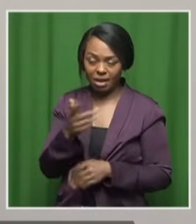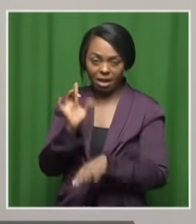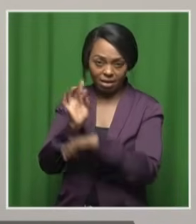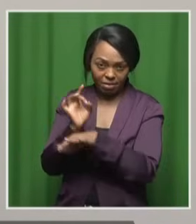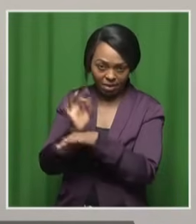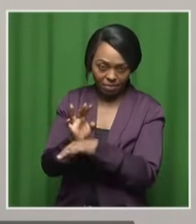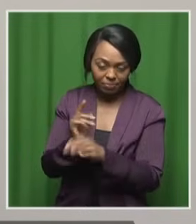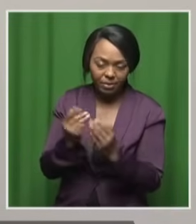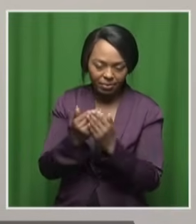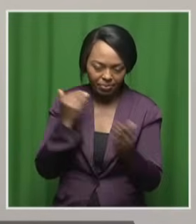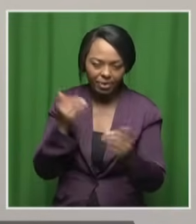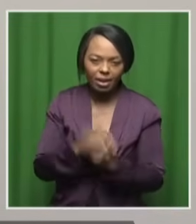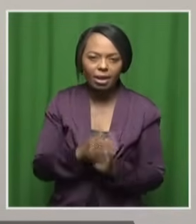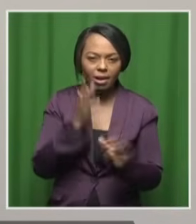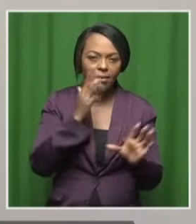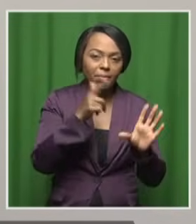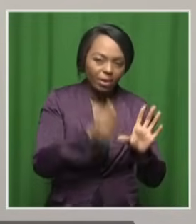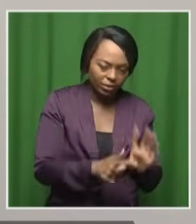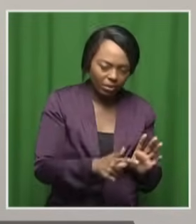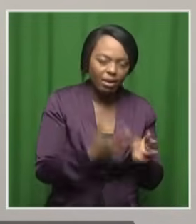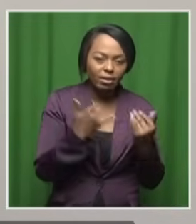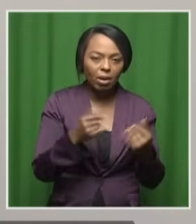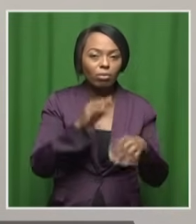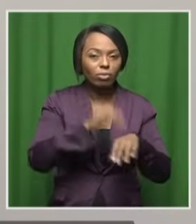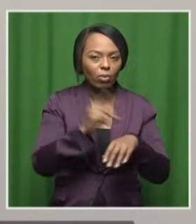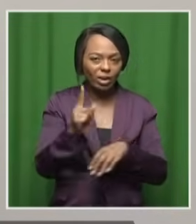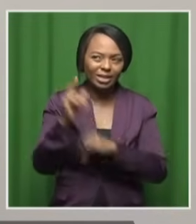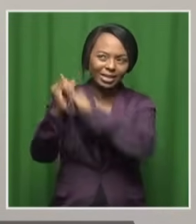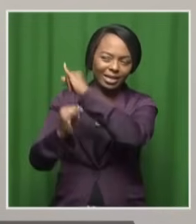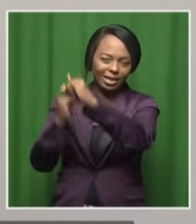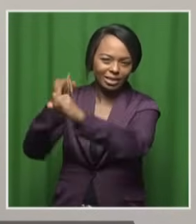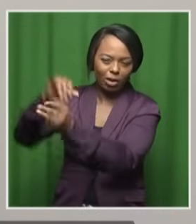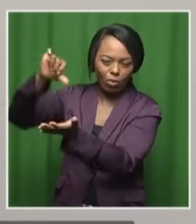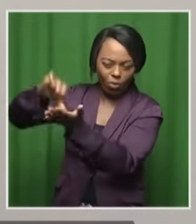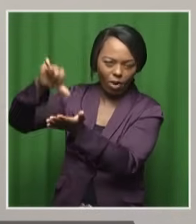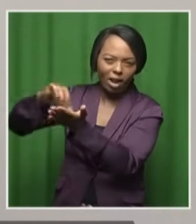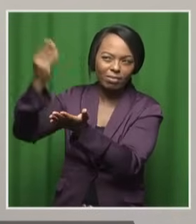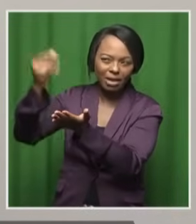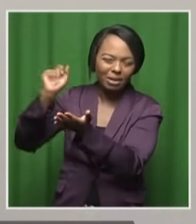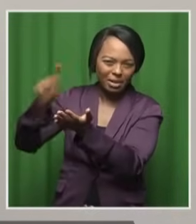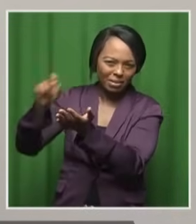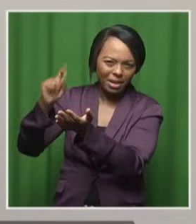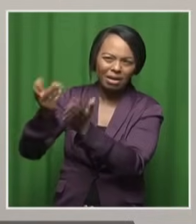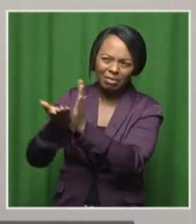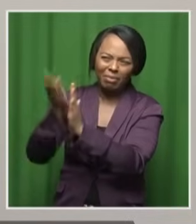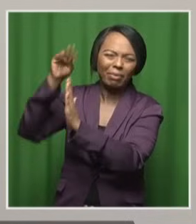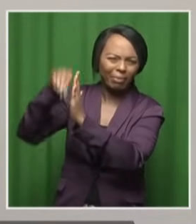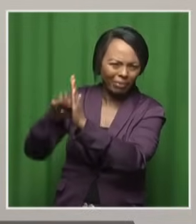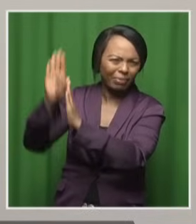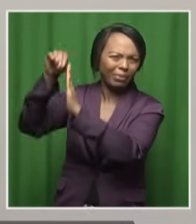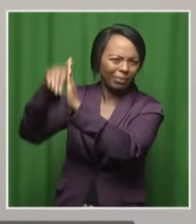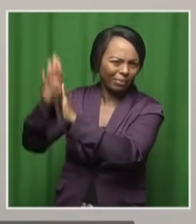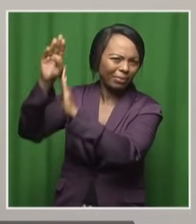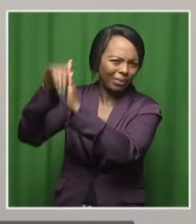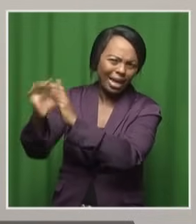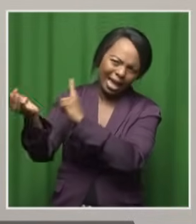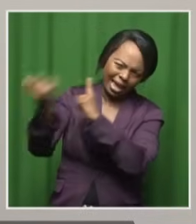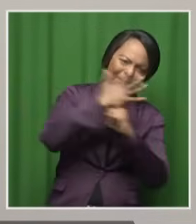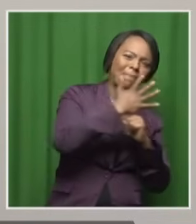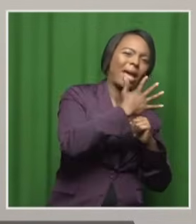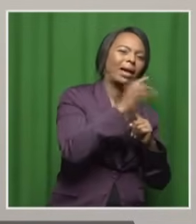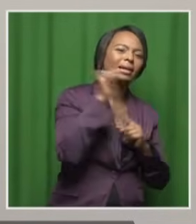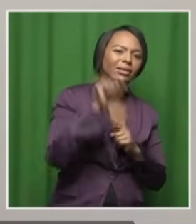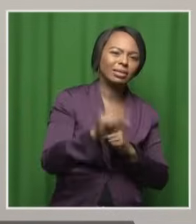main factors that drive the fuel price locally. One being international oil prices, very volatile, goes up and down, is monitored on a